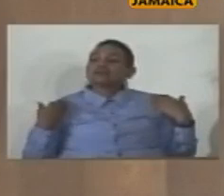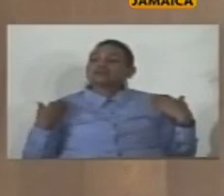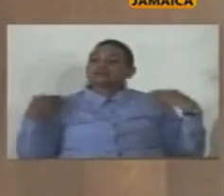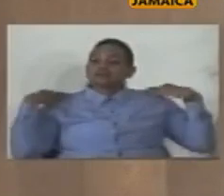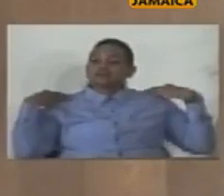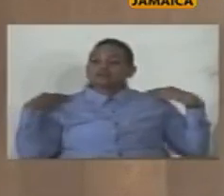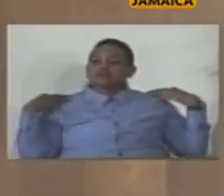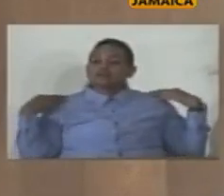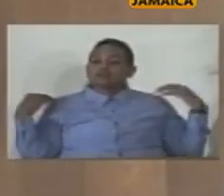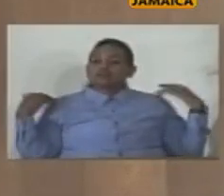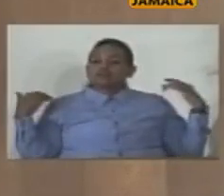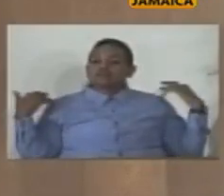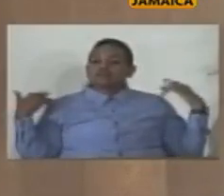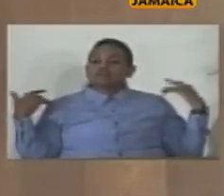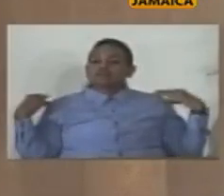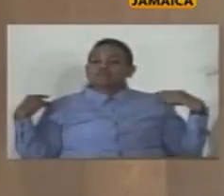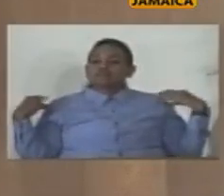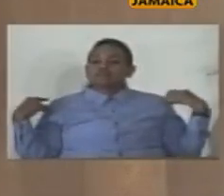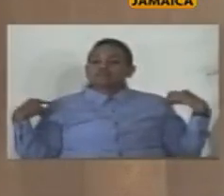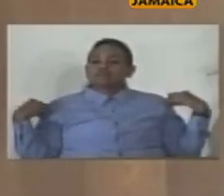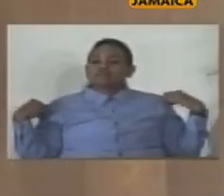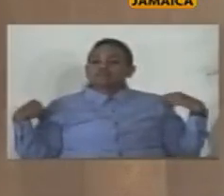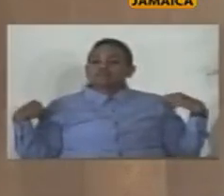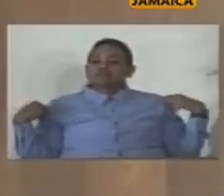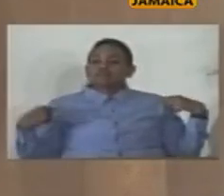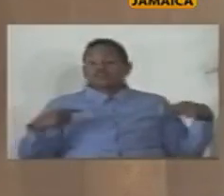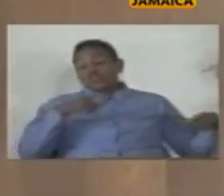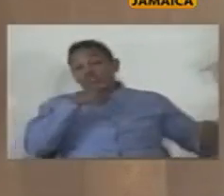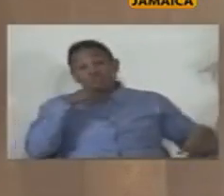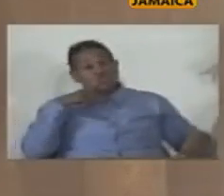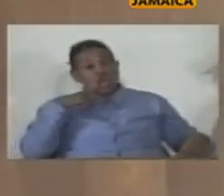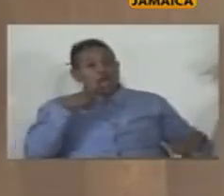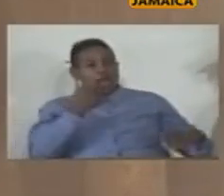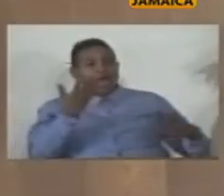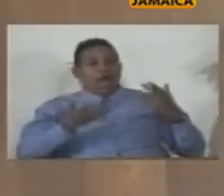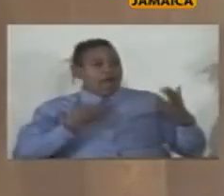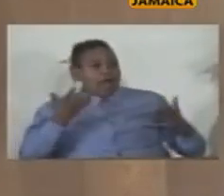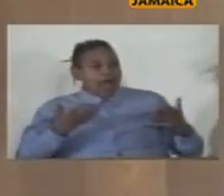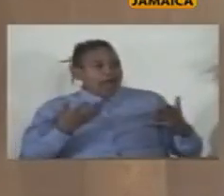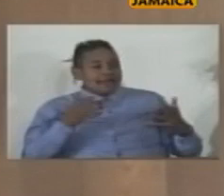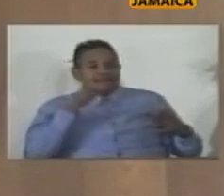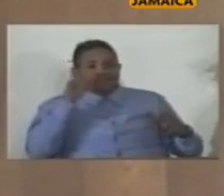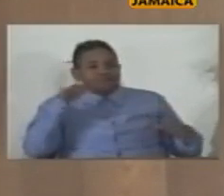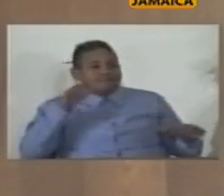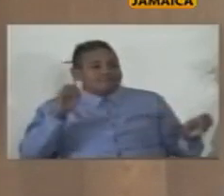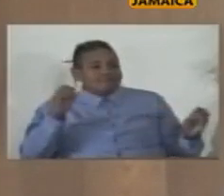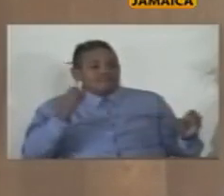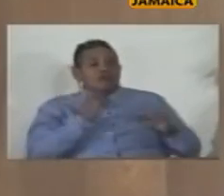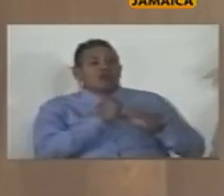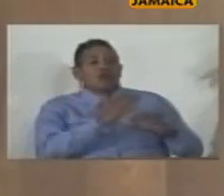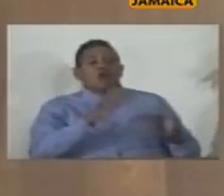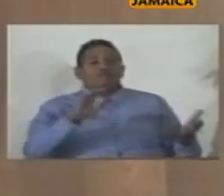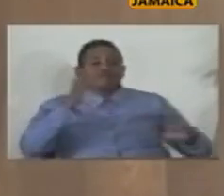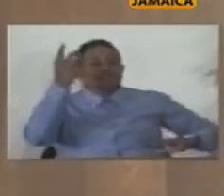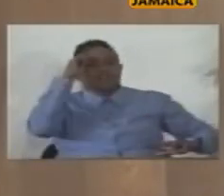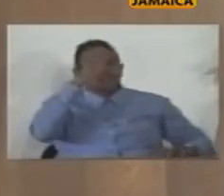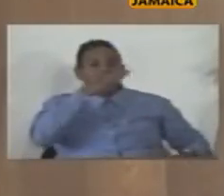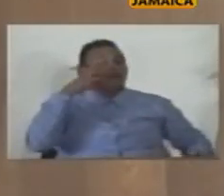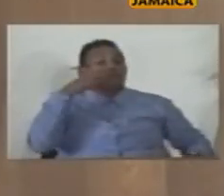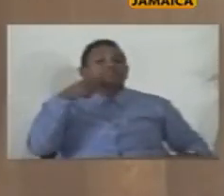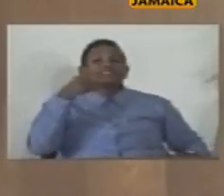the perennial dry seasons wreaks havoc on these poor farmers. It is said that if you stand for a short